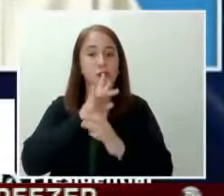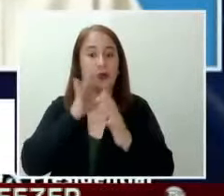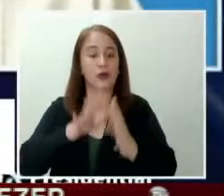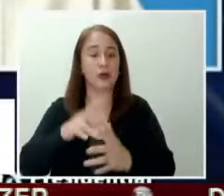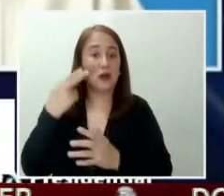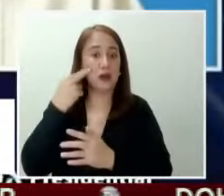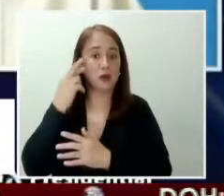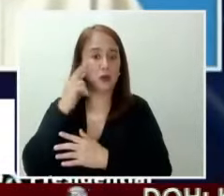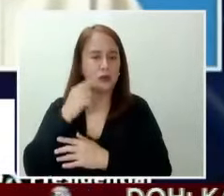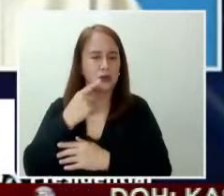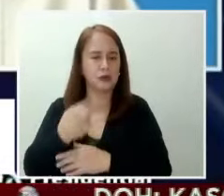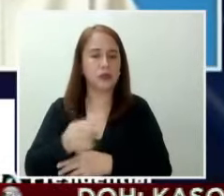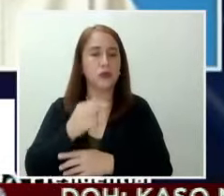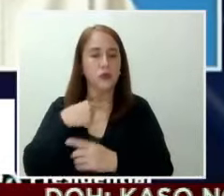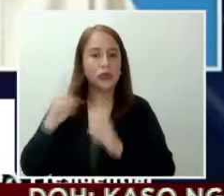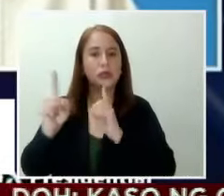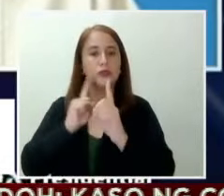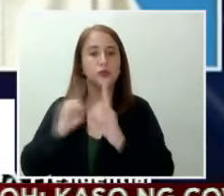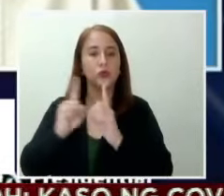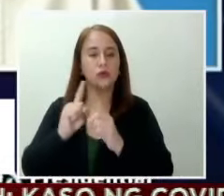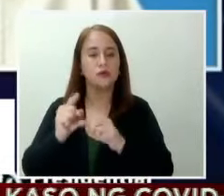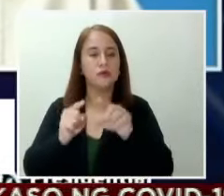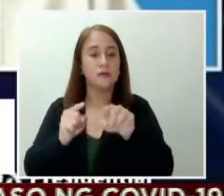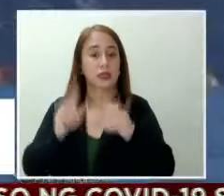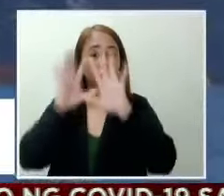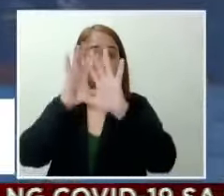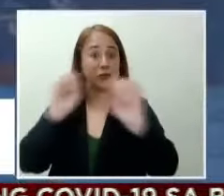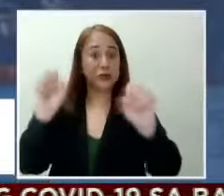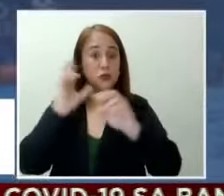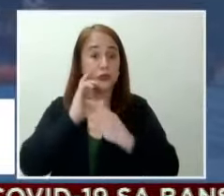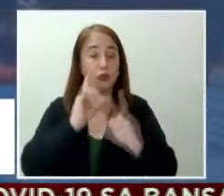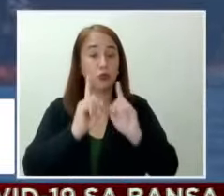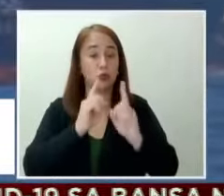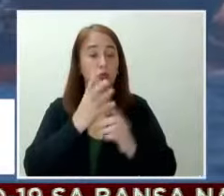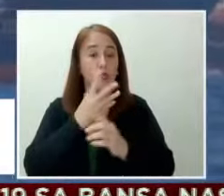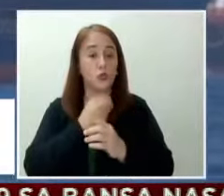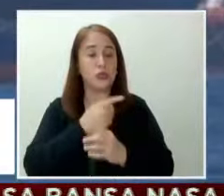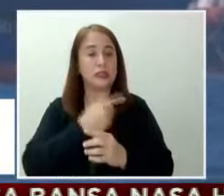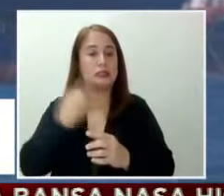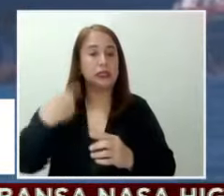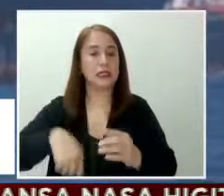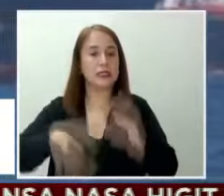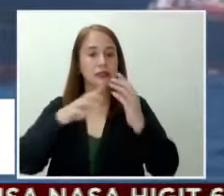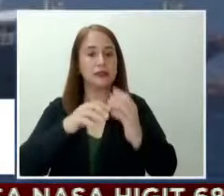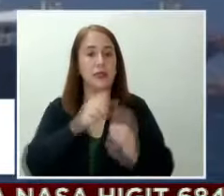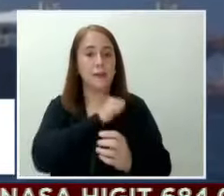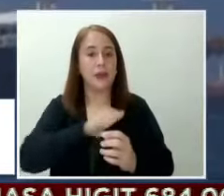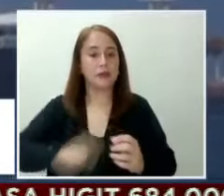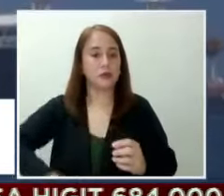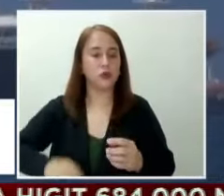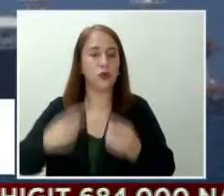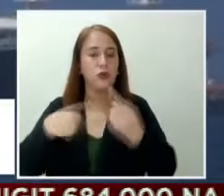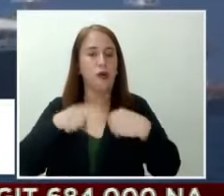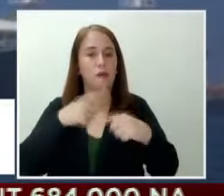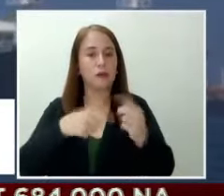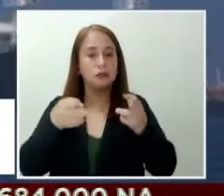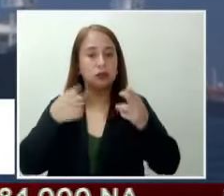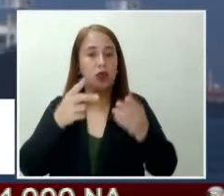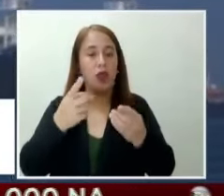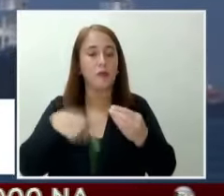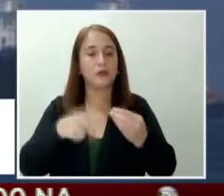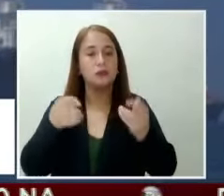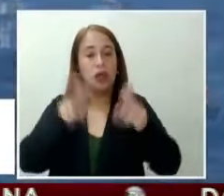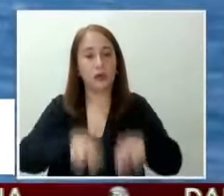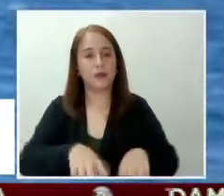nakakausapin mismo ni Pangulong Duterte ang Chinese ambassador tungkol sa insidente sa Julian